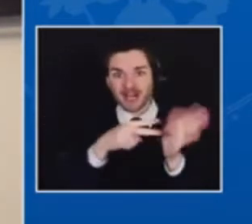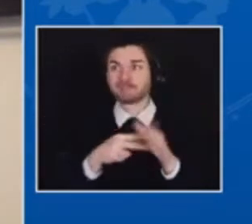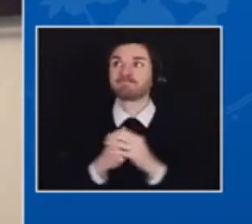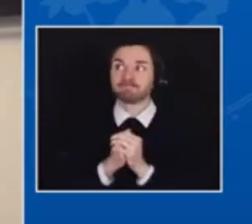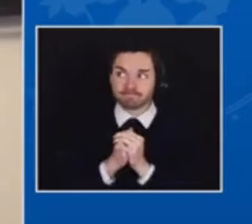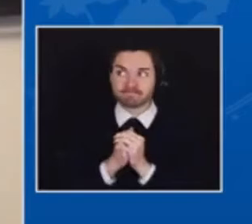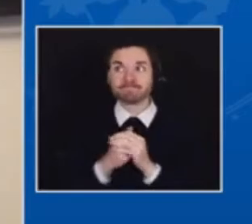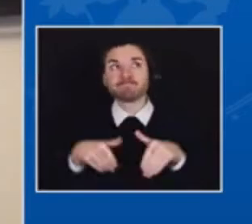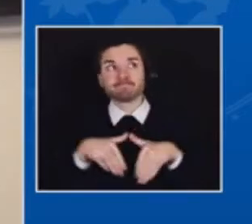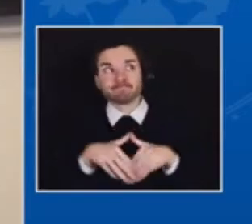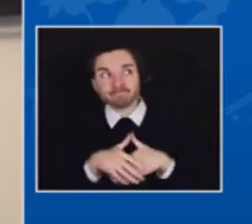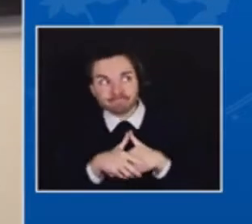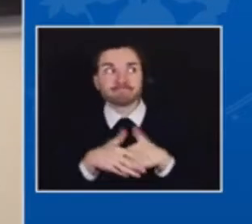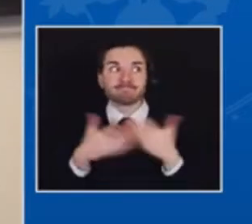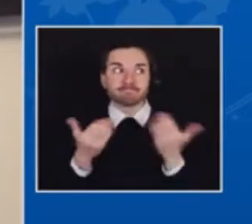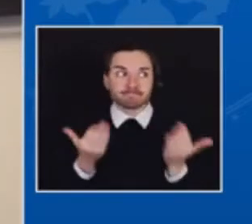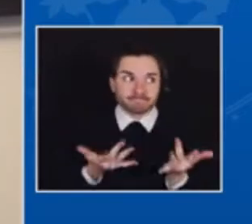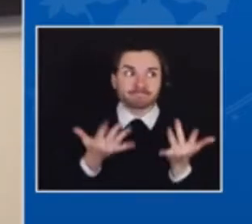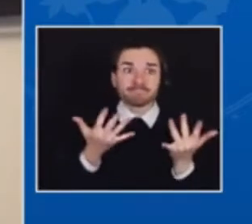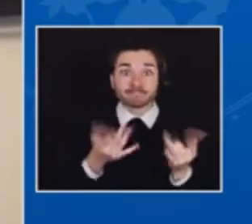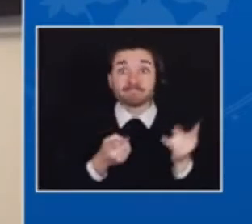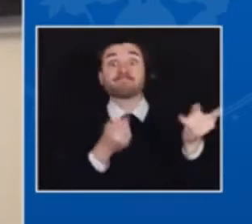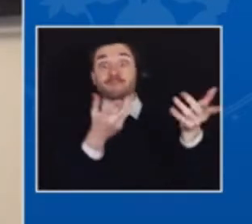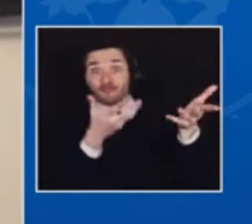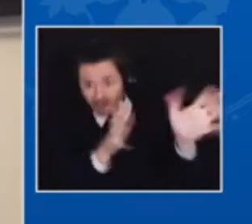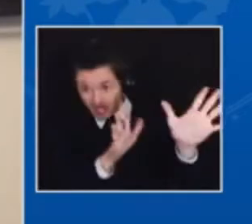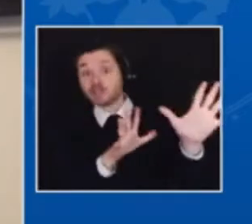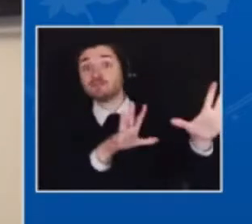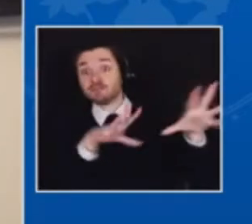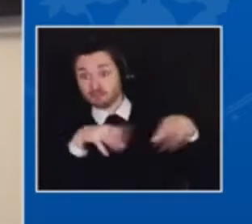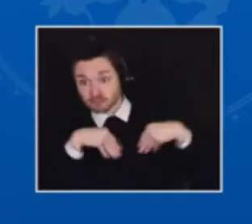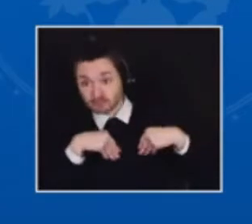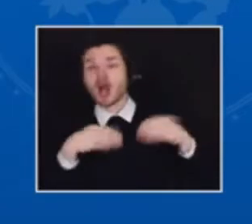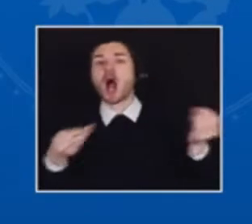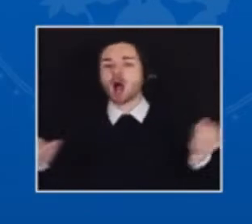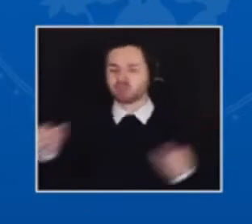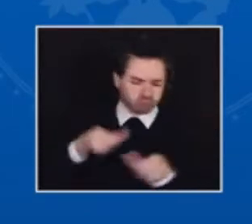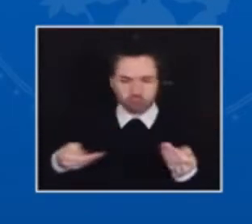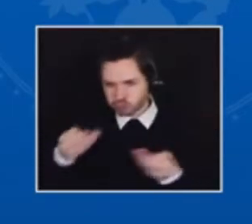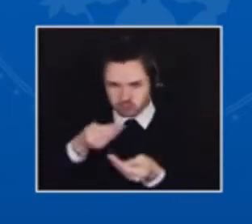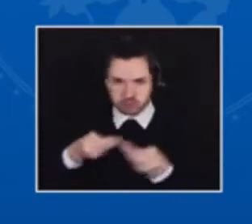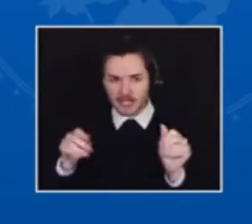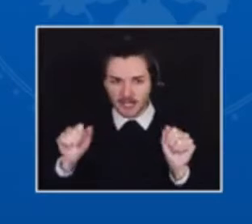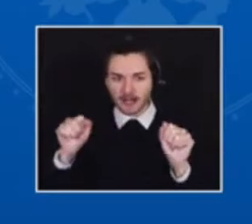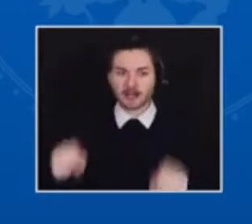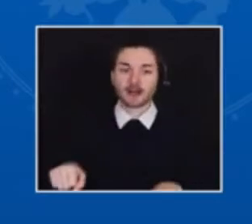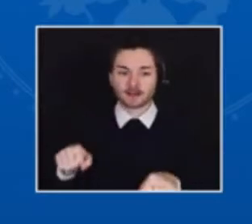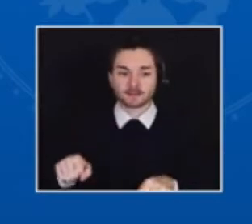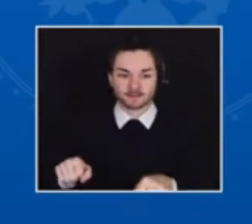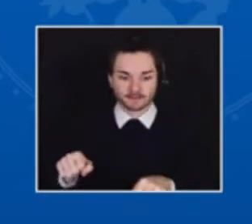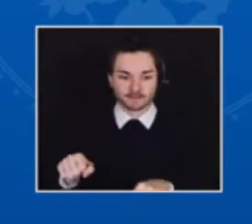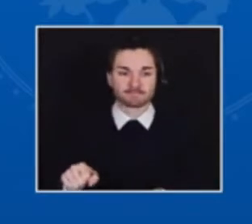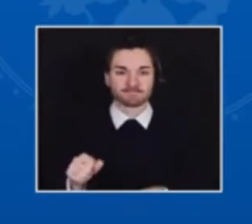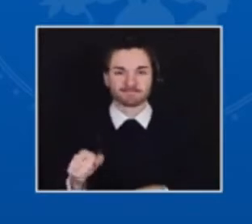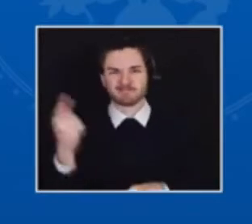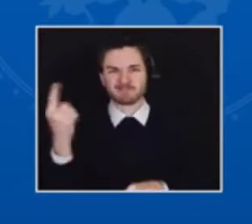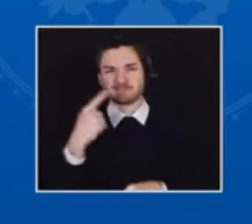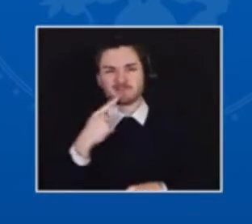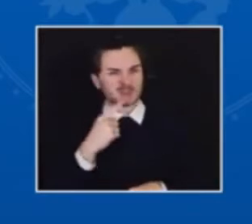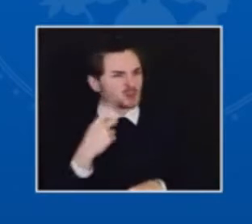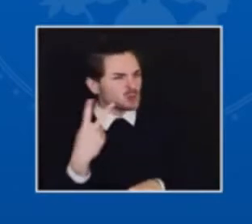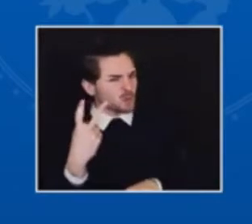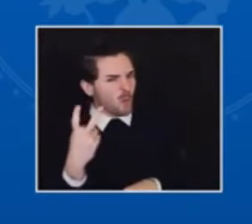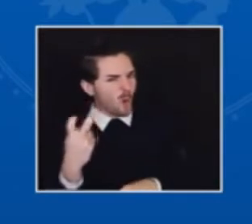and we'll have to abide by that until uh ascertainment uh happens great we'll take two more uh we'll move on to